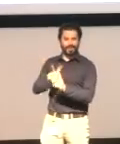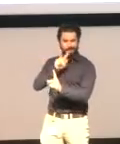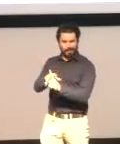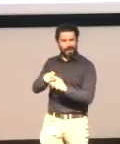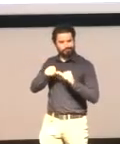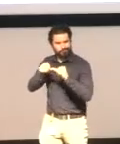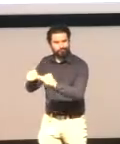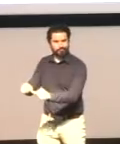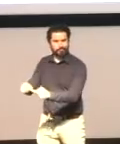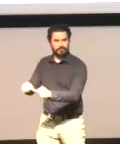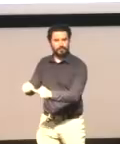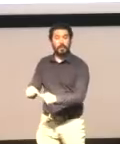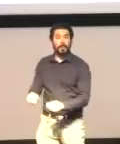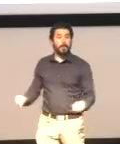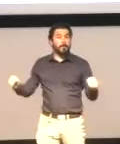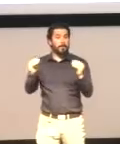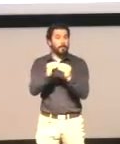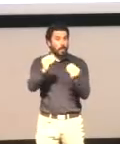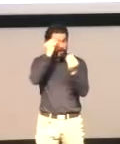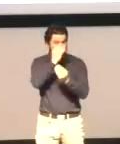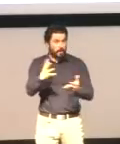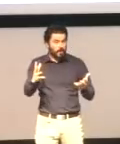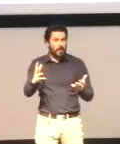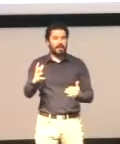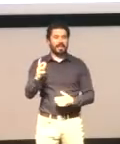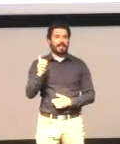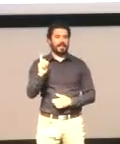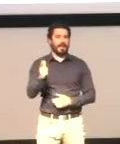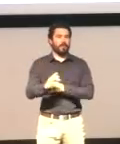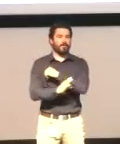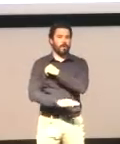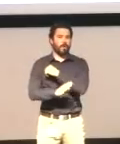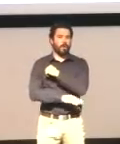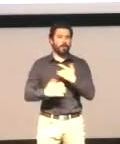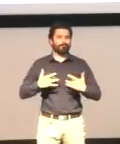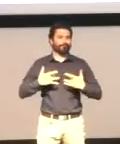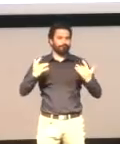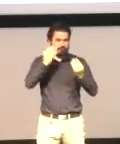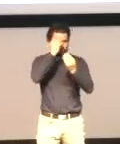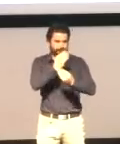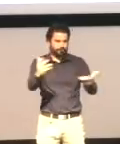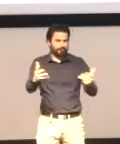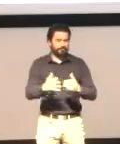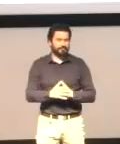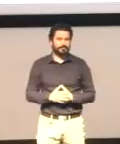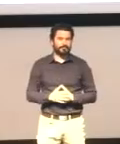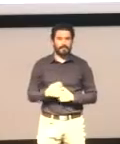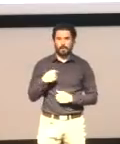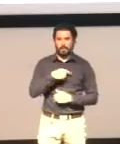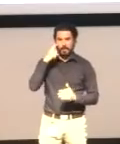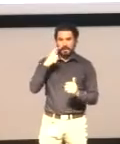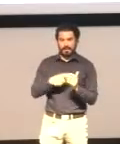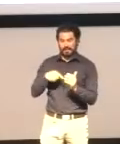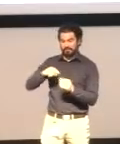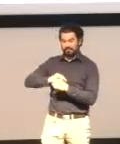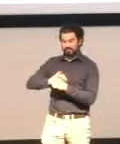share more about what we are doing in this space later this fall. We recognize that the pandemic poses